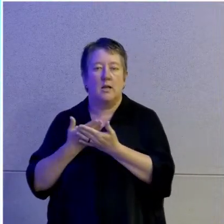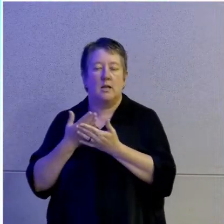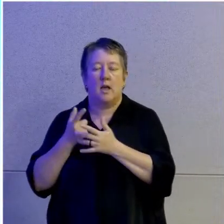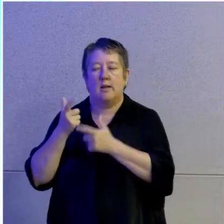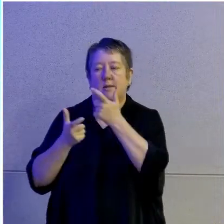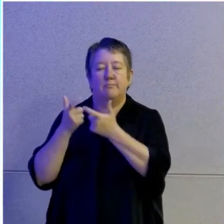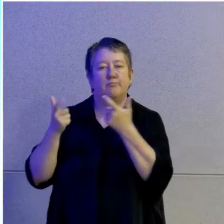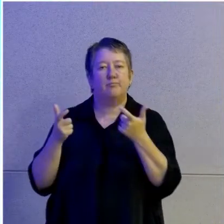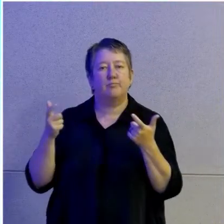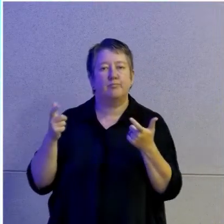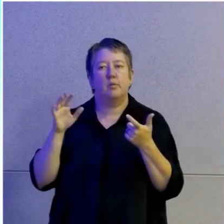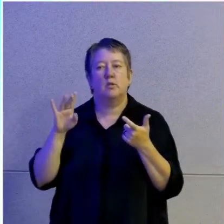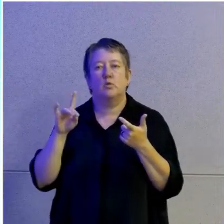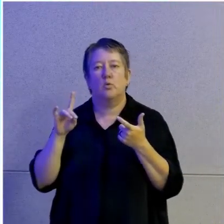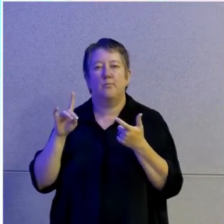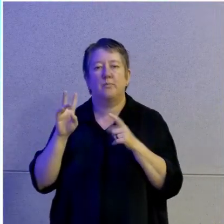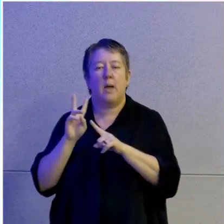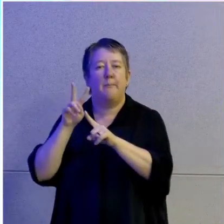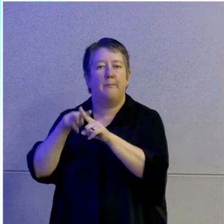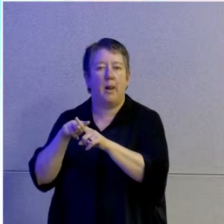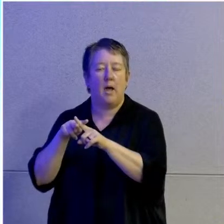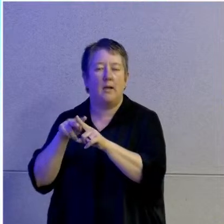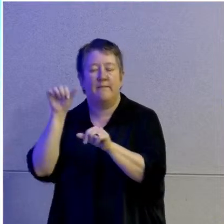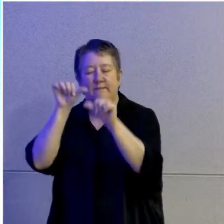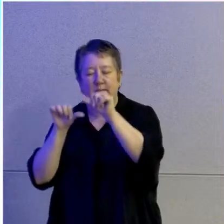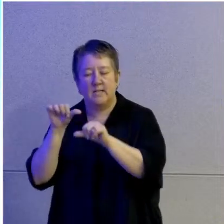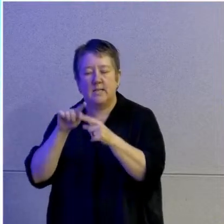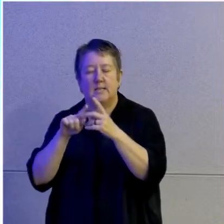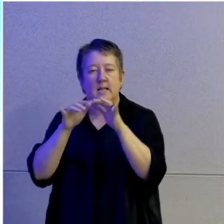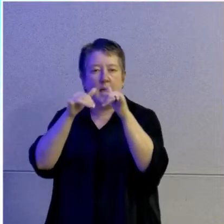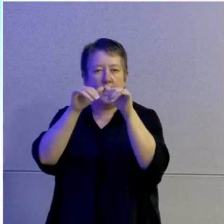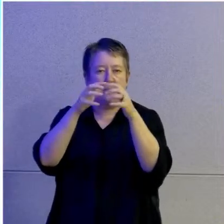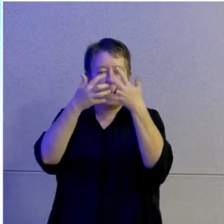into applied physics, engineering, and ICT.